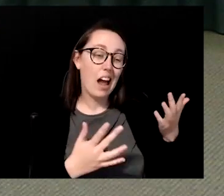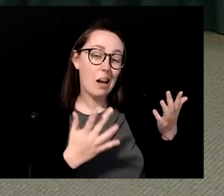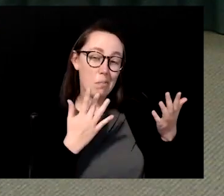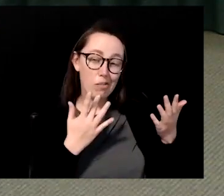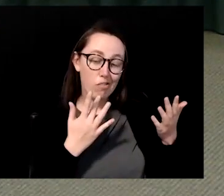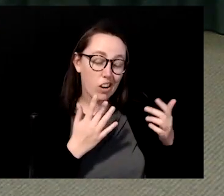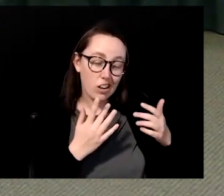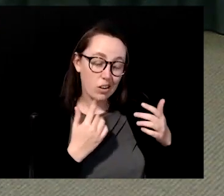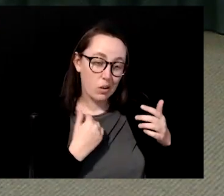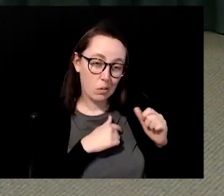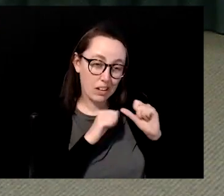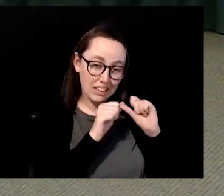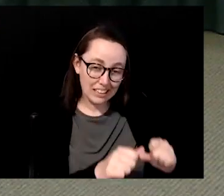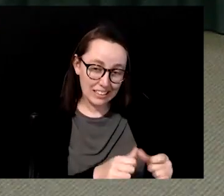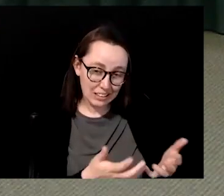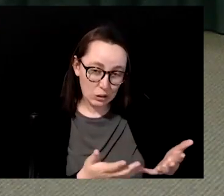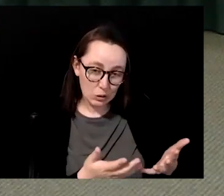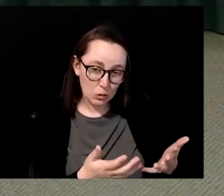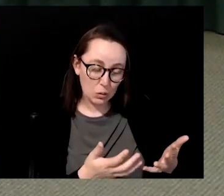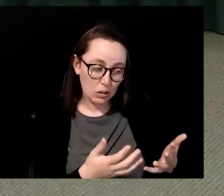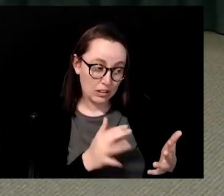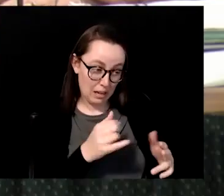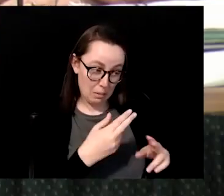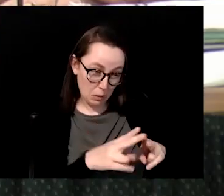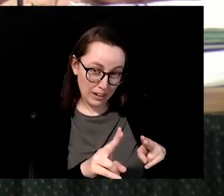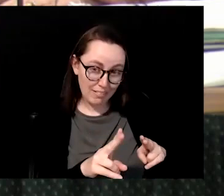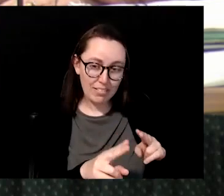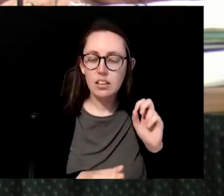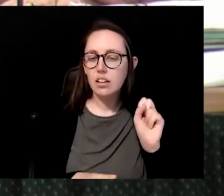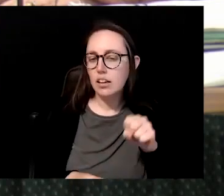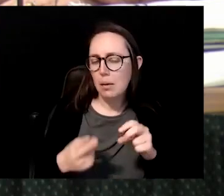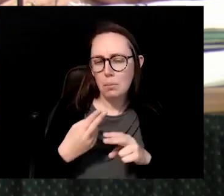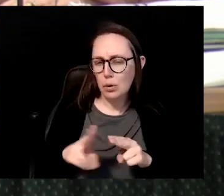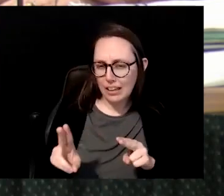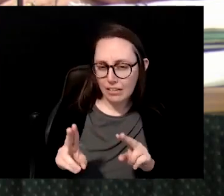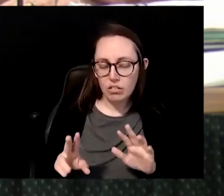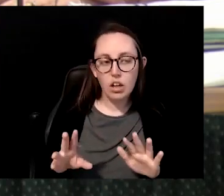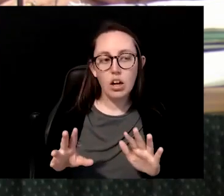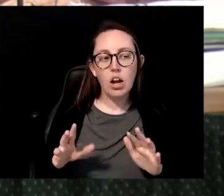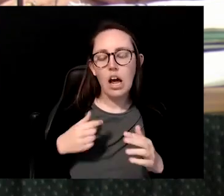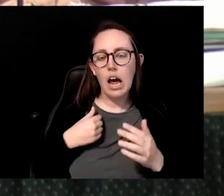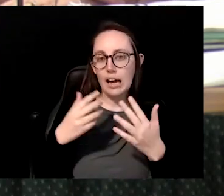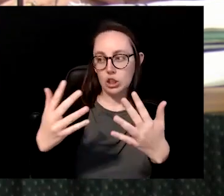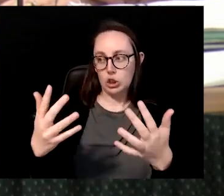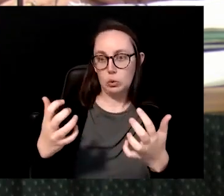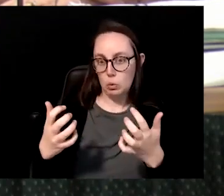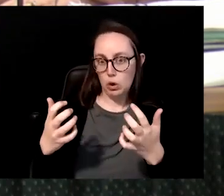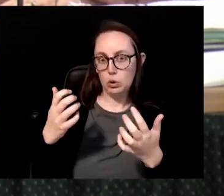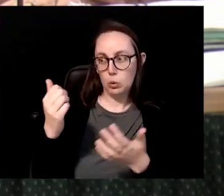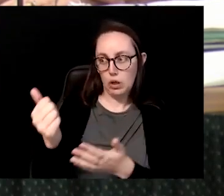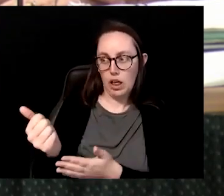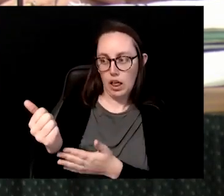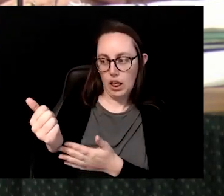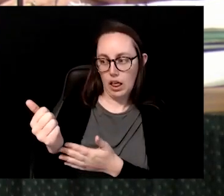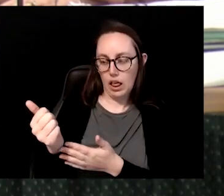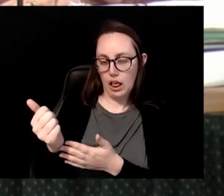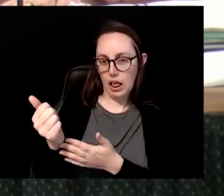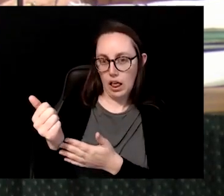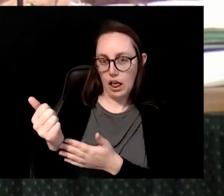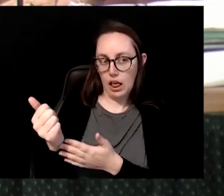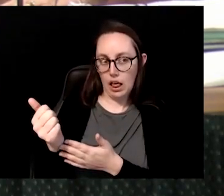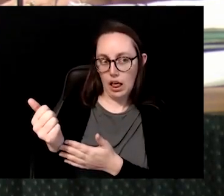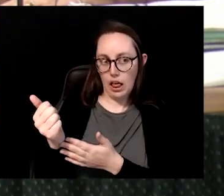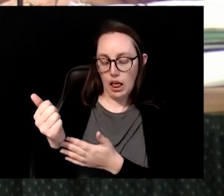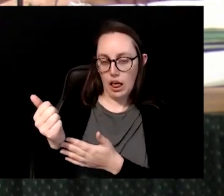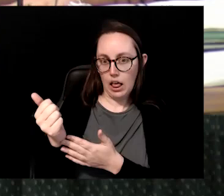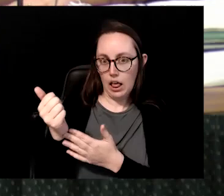brief uh because that's right okay it's very brief I'm just hoping to get to the essence of what we're missing if we make